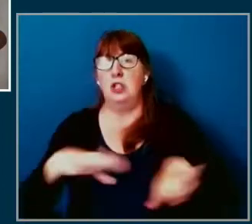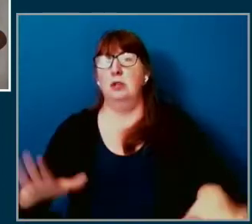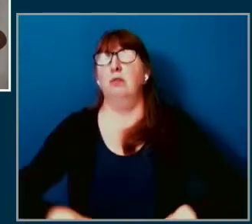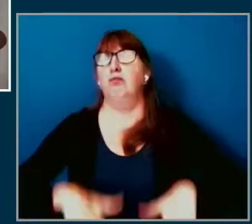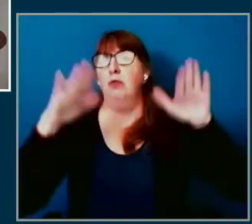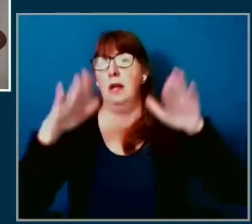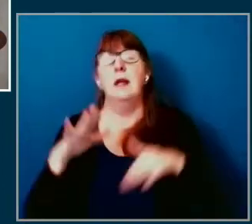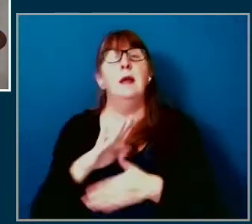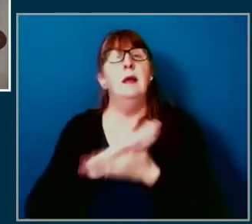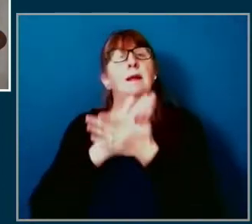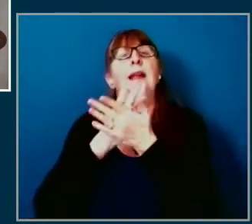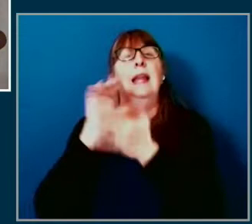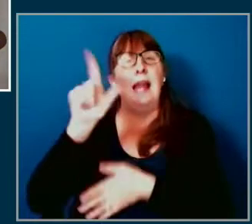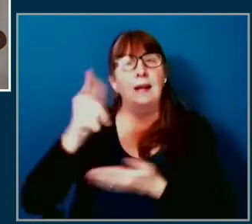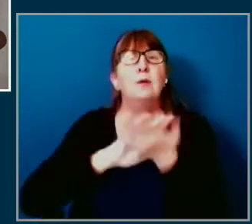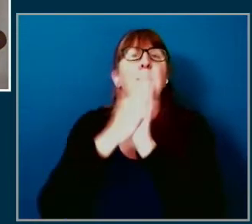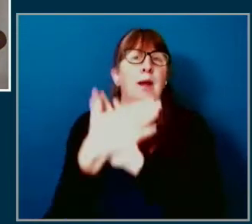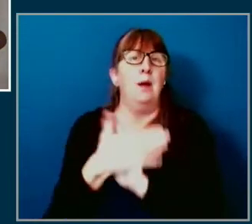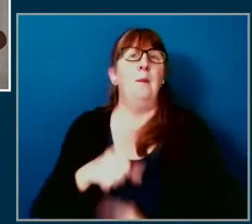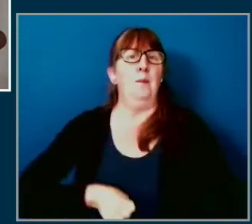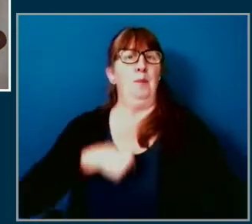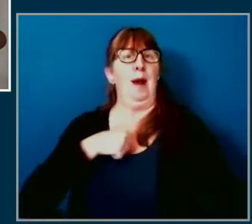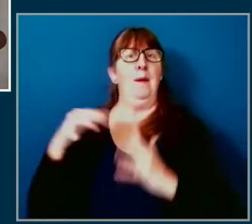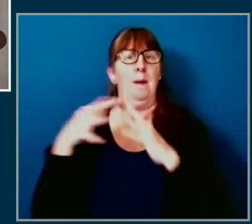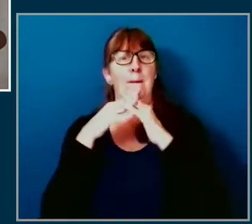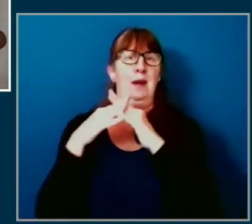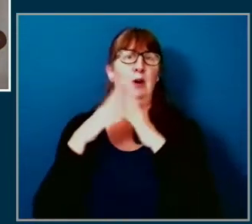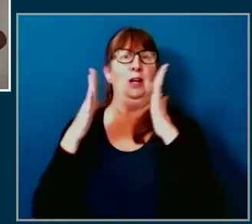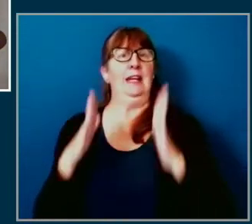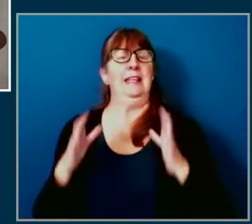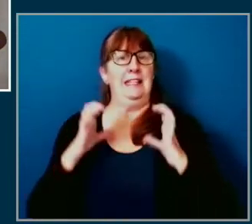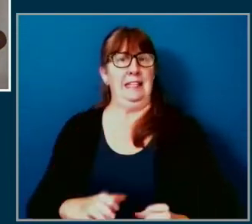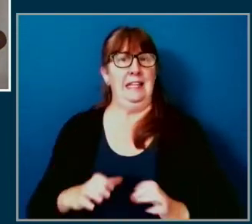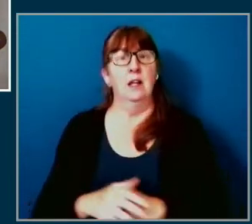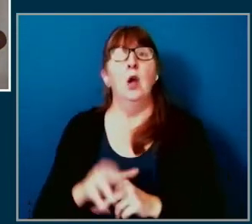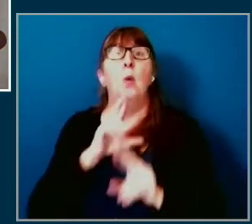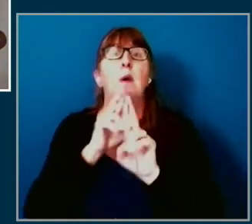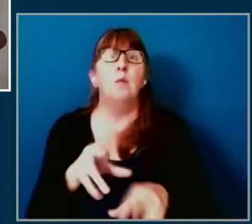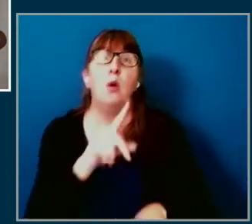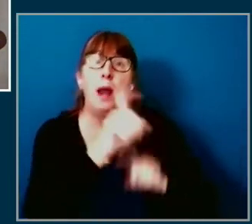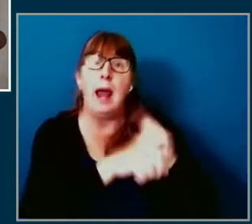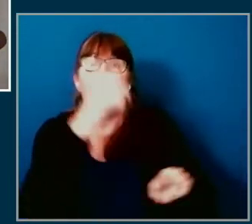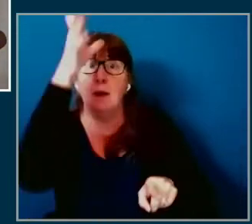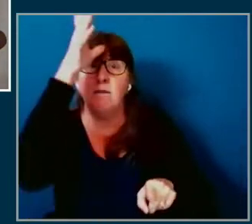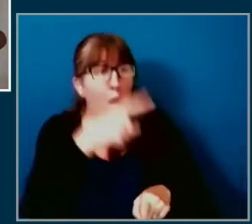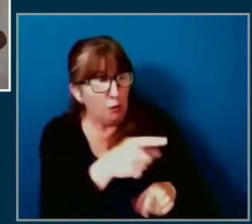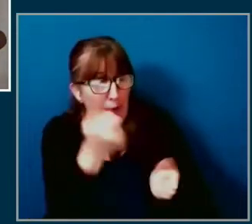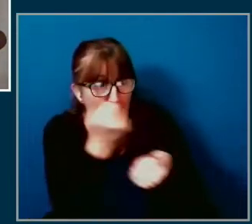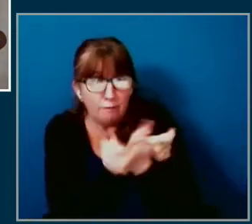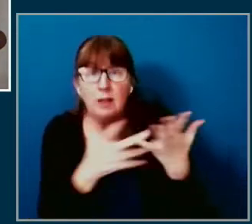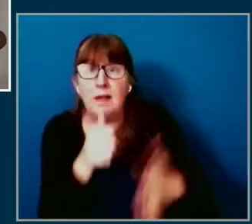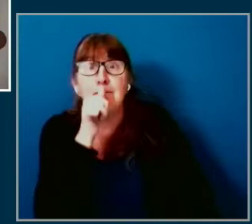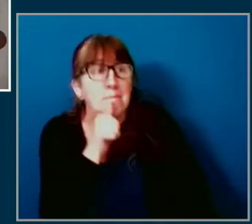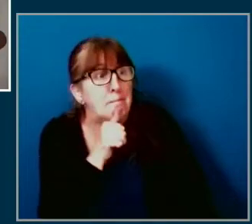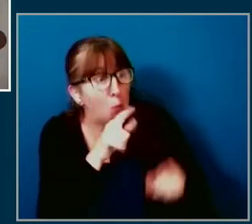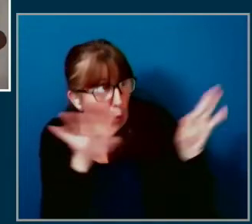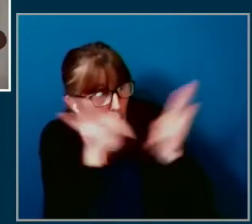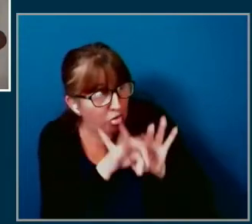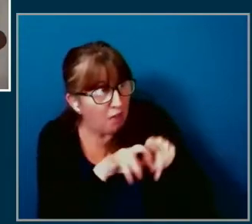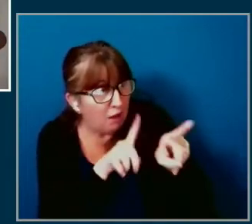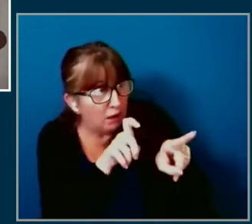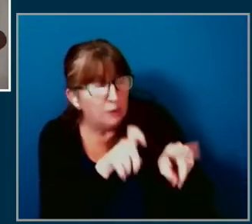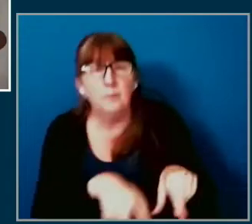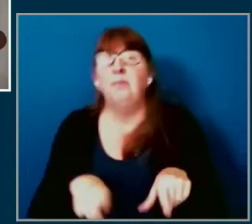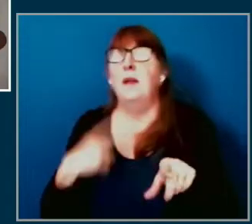citizens. When a reporter asked my father if everything he endured was worth it, he always responds, "Valió la